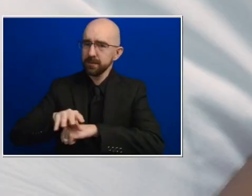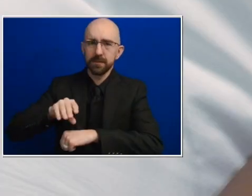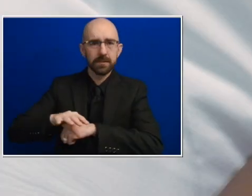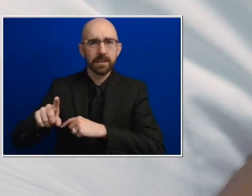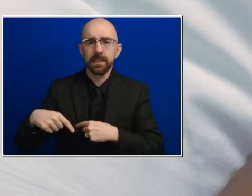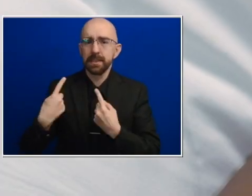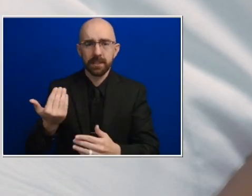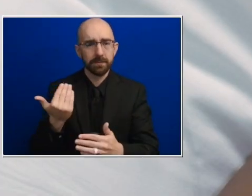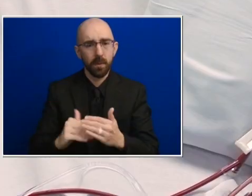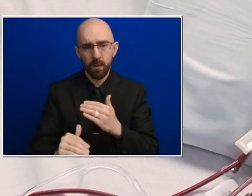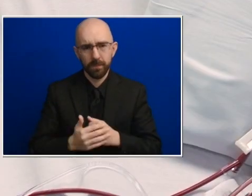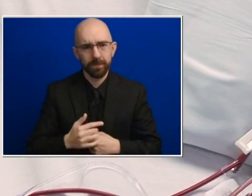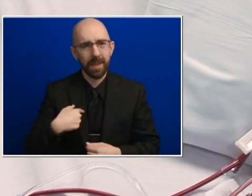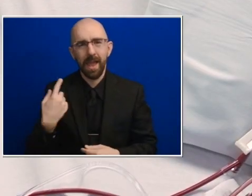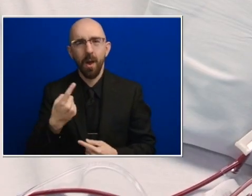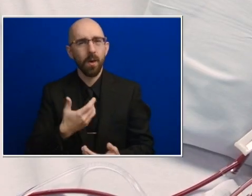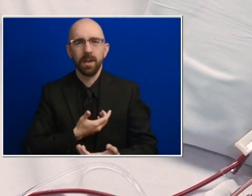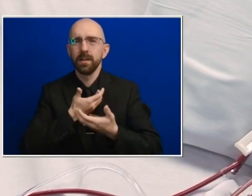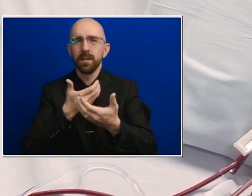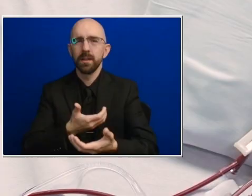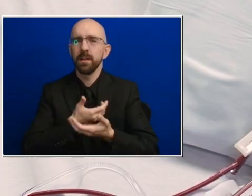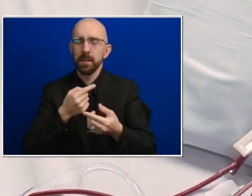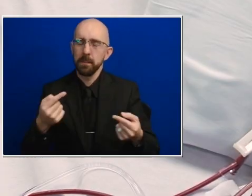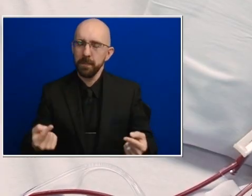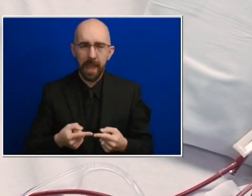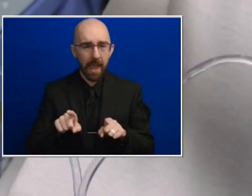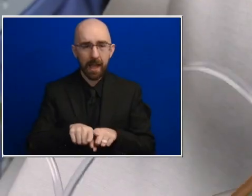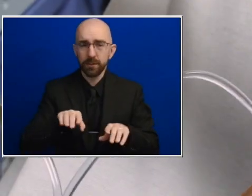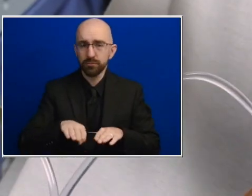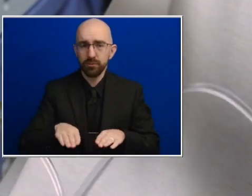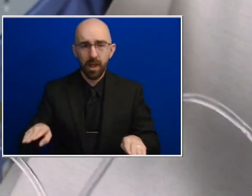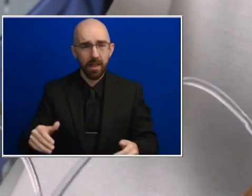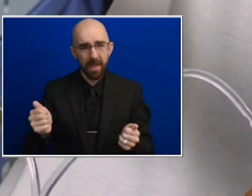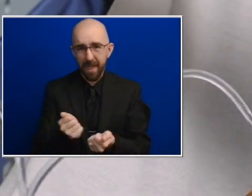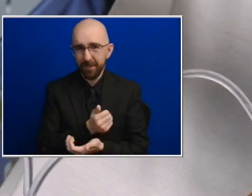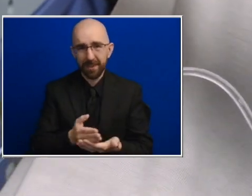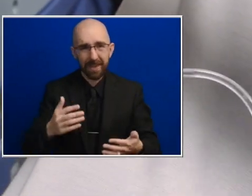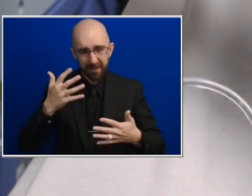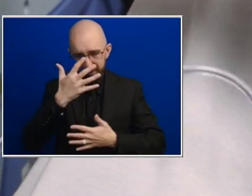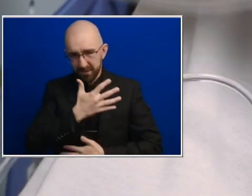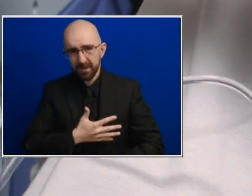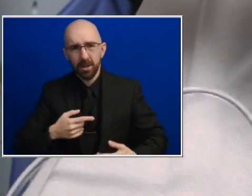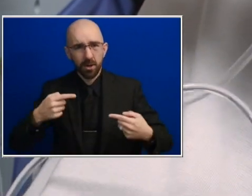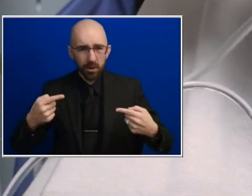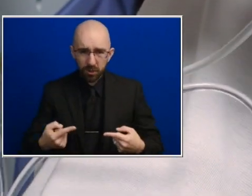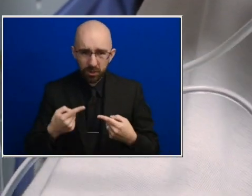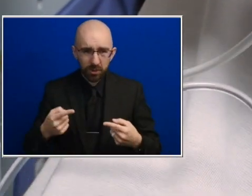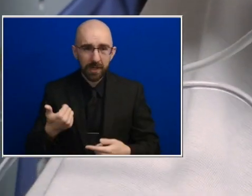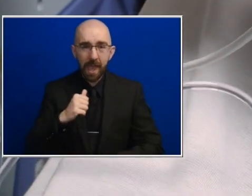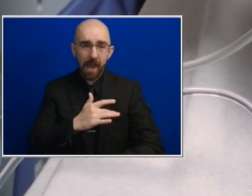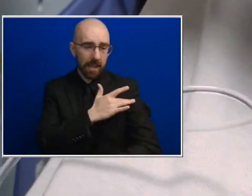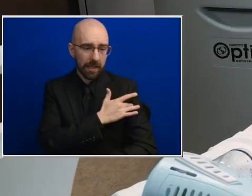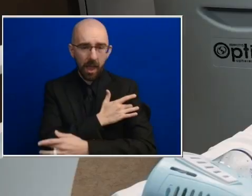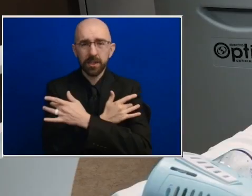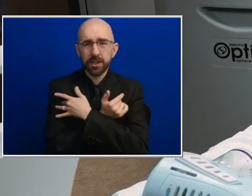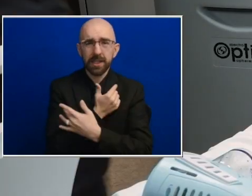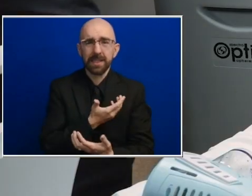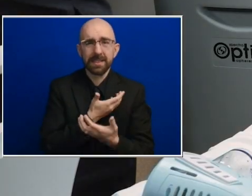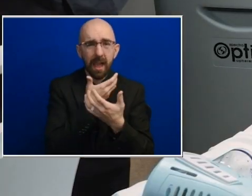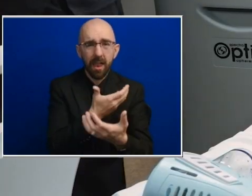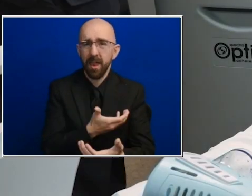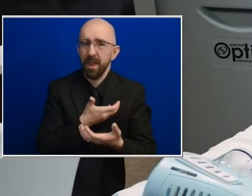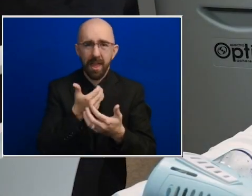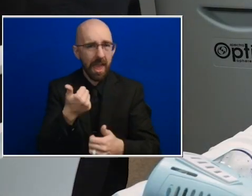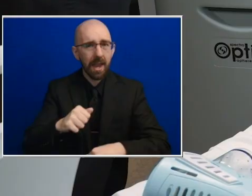always crying out in pain as a child. Everything hurt. And when they would touch any part of my body, I would yell. It's a one-time gene